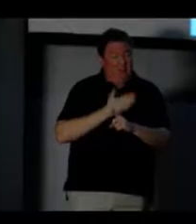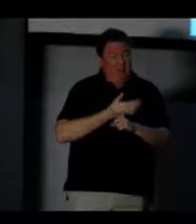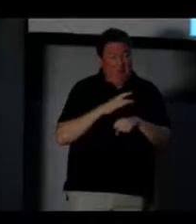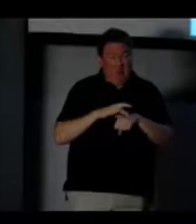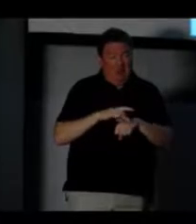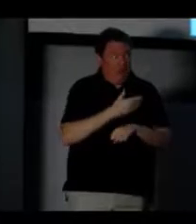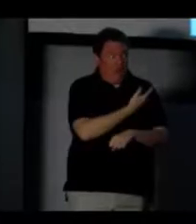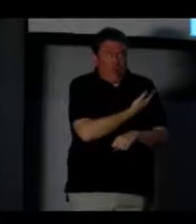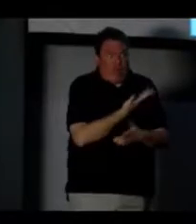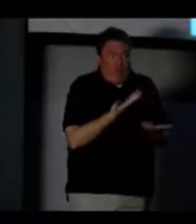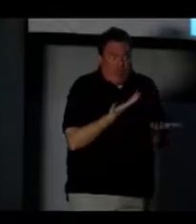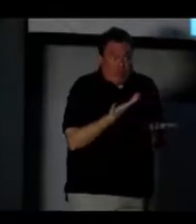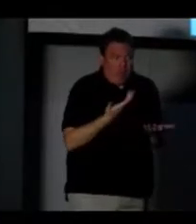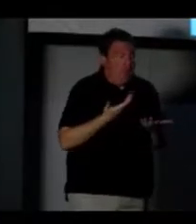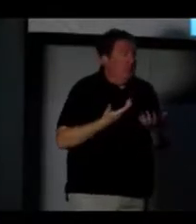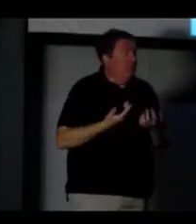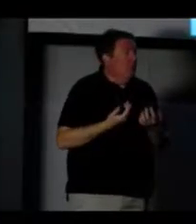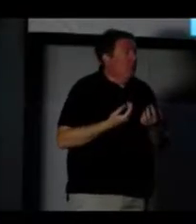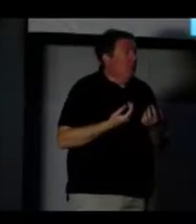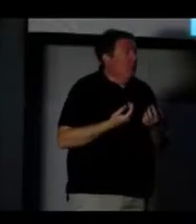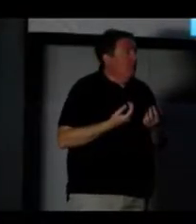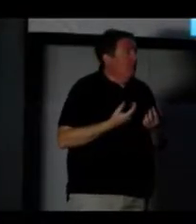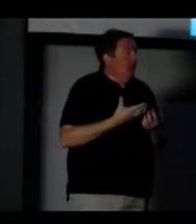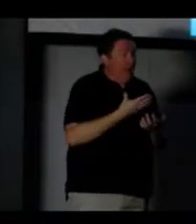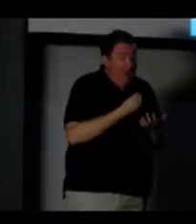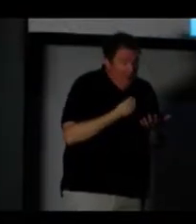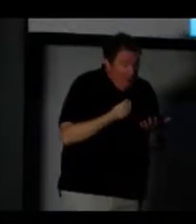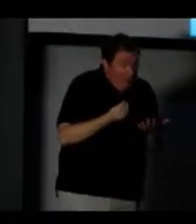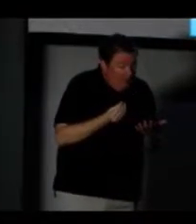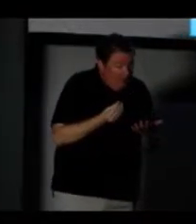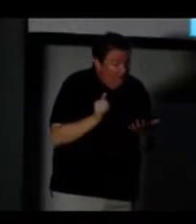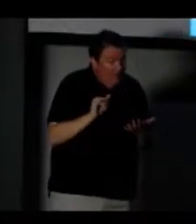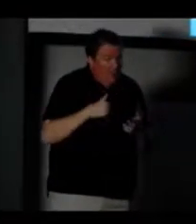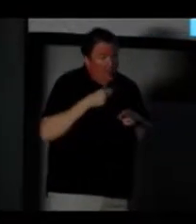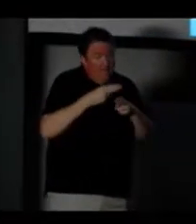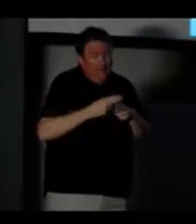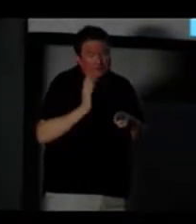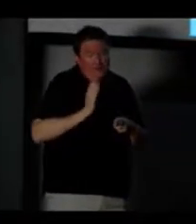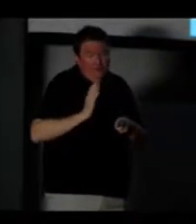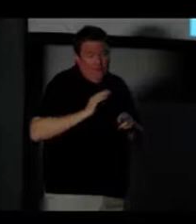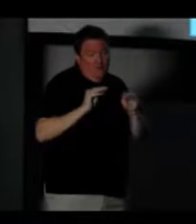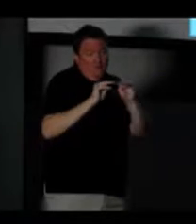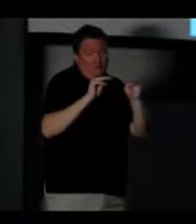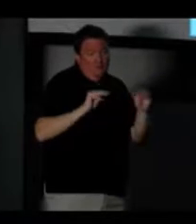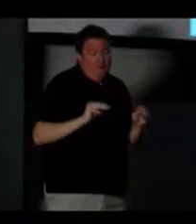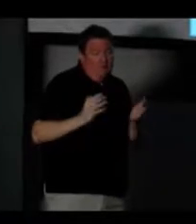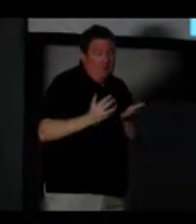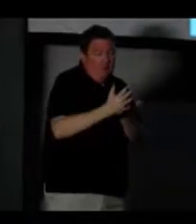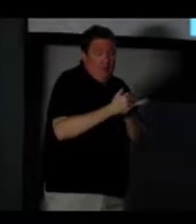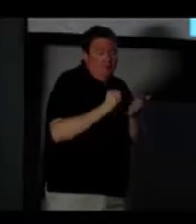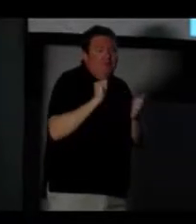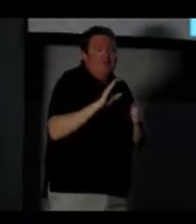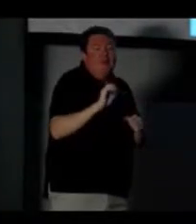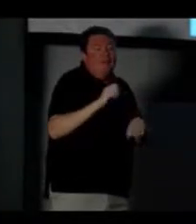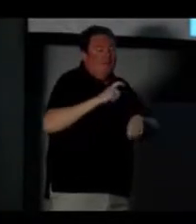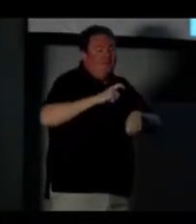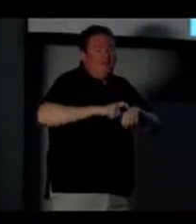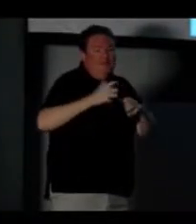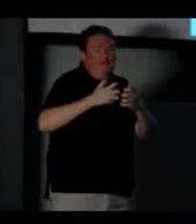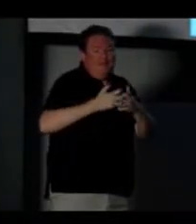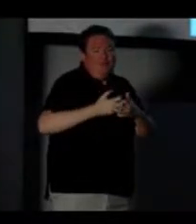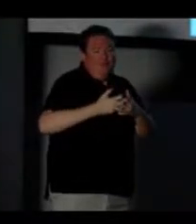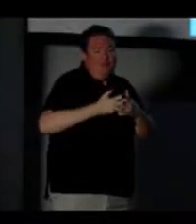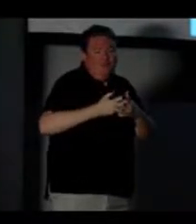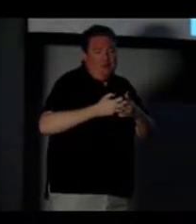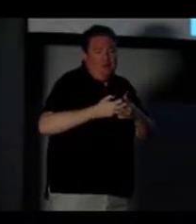particular parameter. I mentioned before that museum collections can be a time machine into the past. They